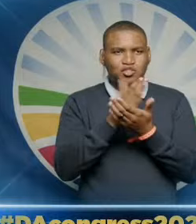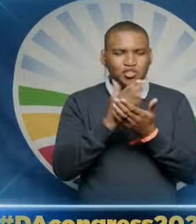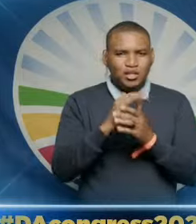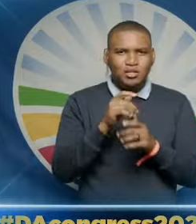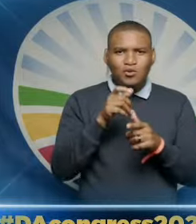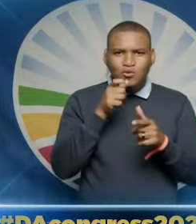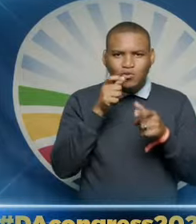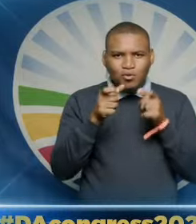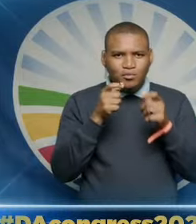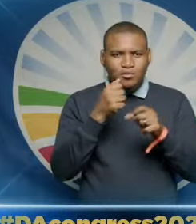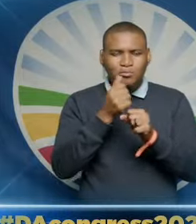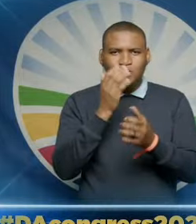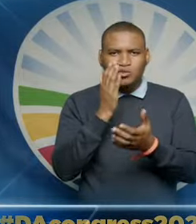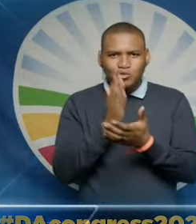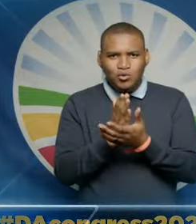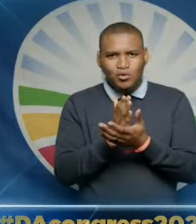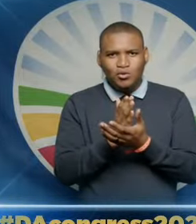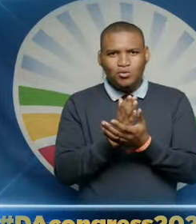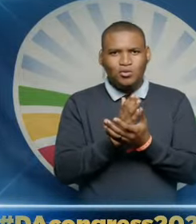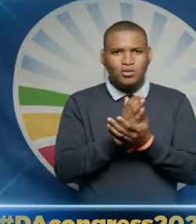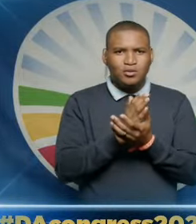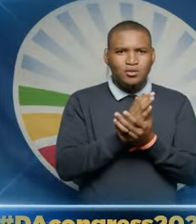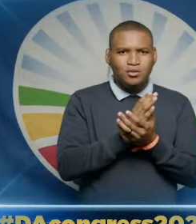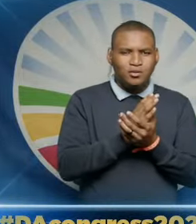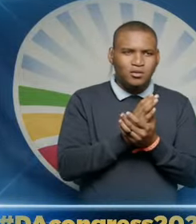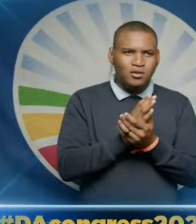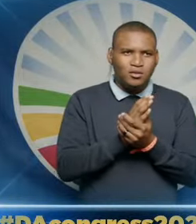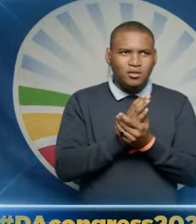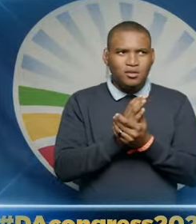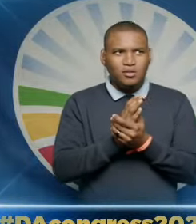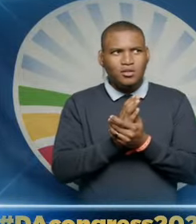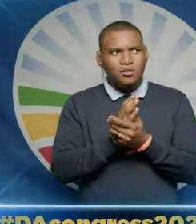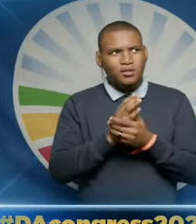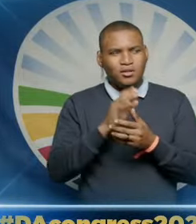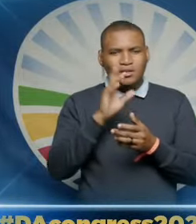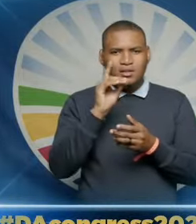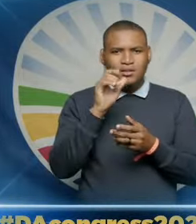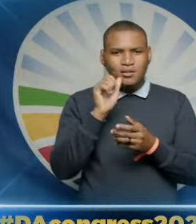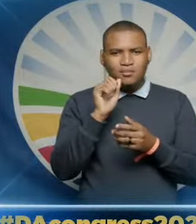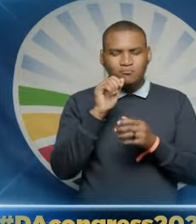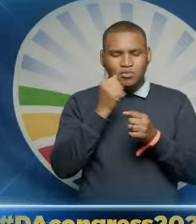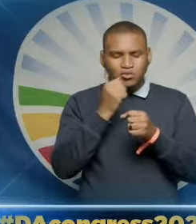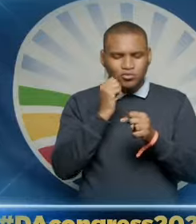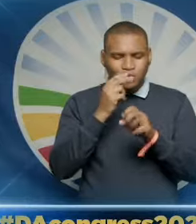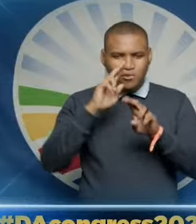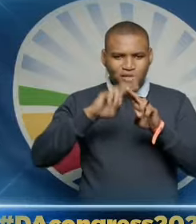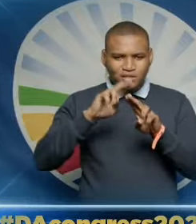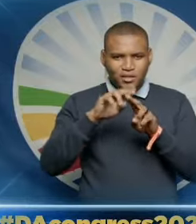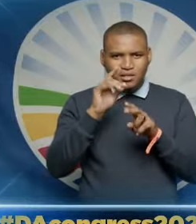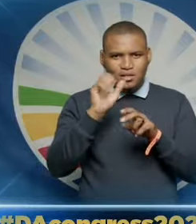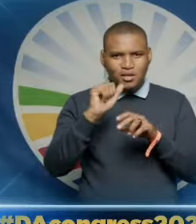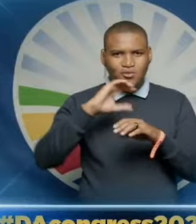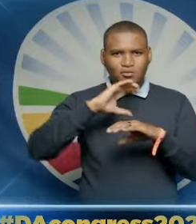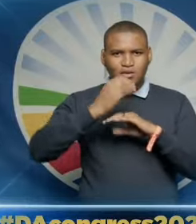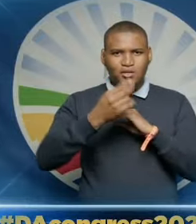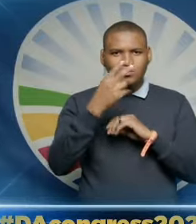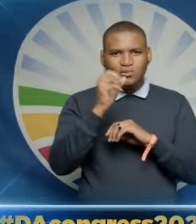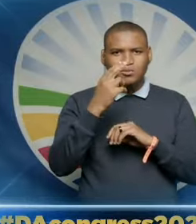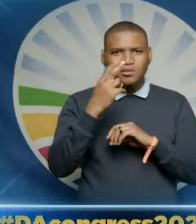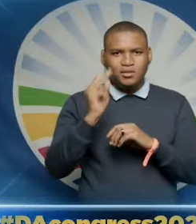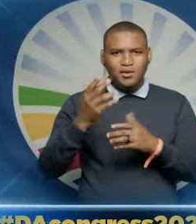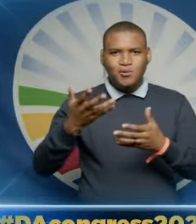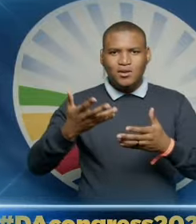sure that you are using the hashtag DA Congress 2023. Welcome back to